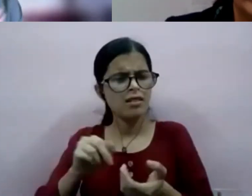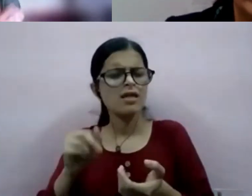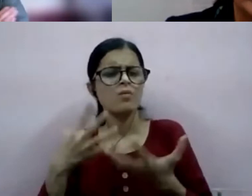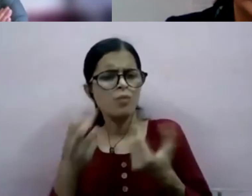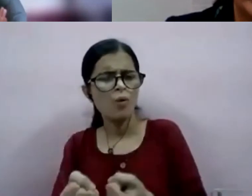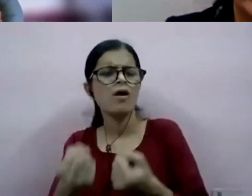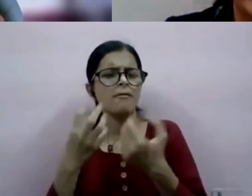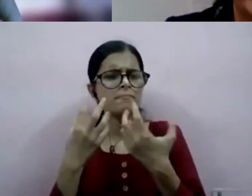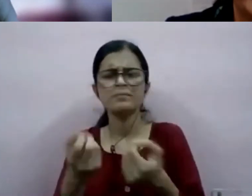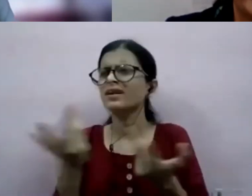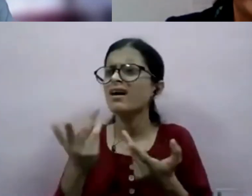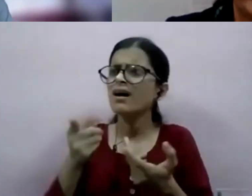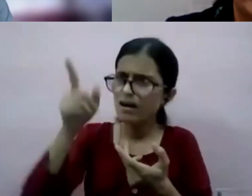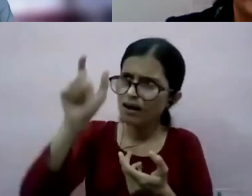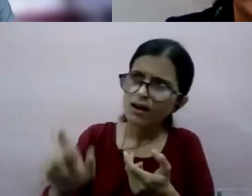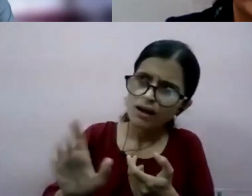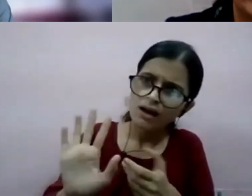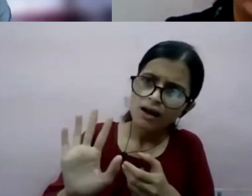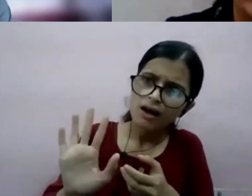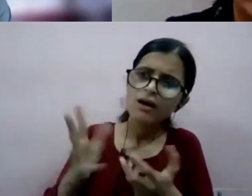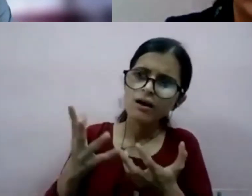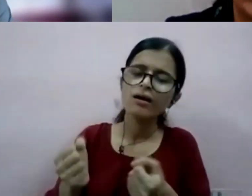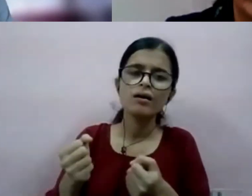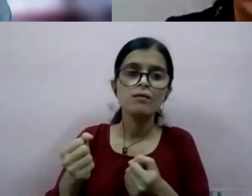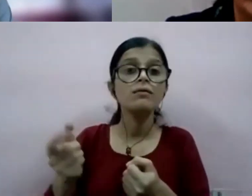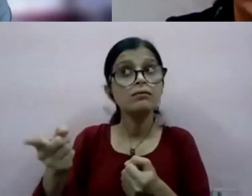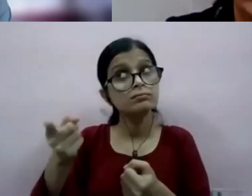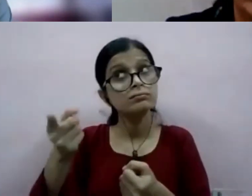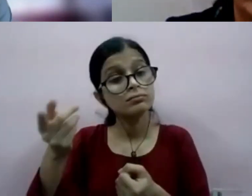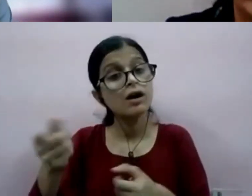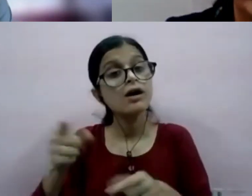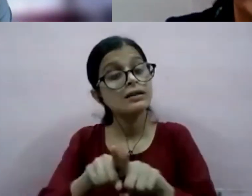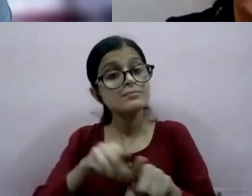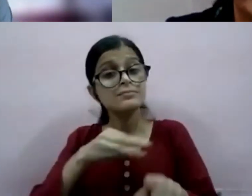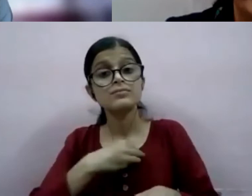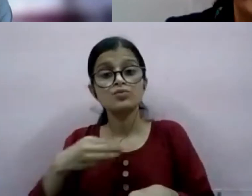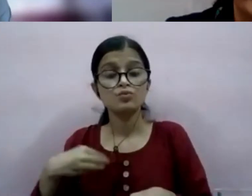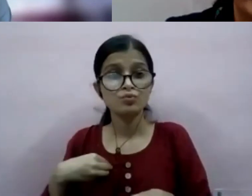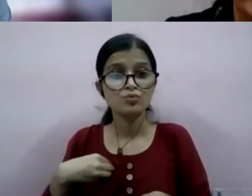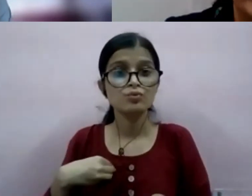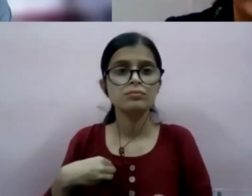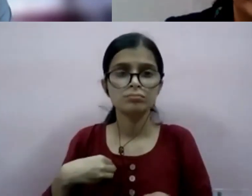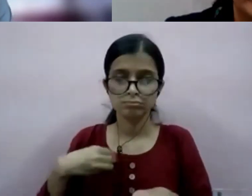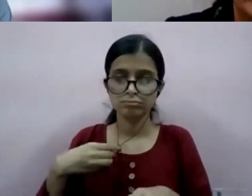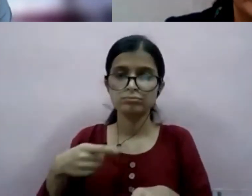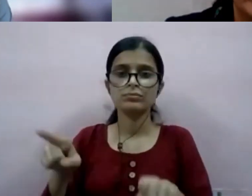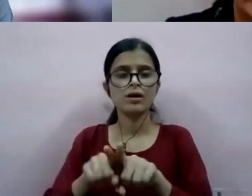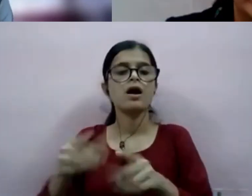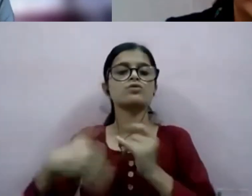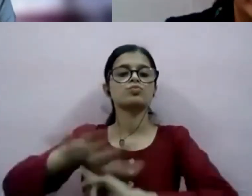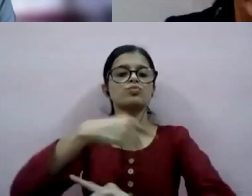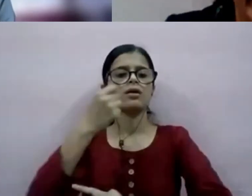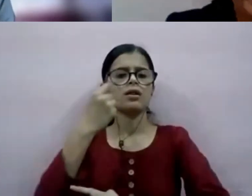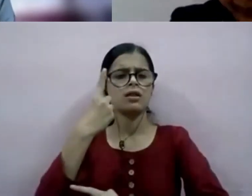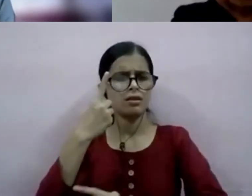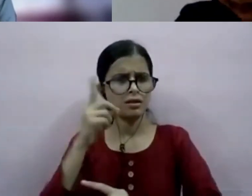to be, we need a social understanding. And I think doctors do increasingly get that social understanding. And when you